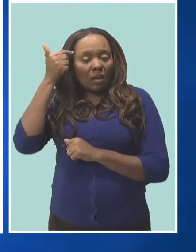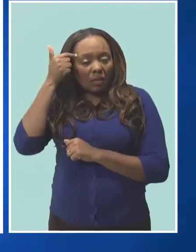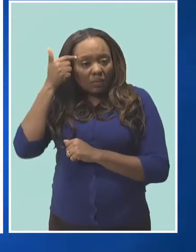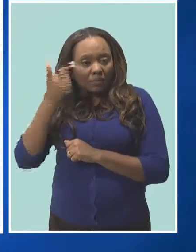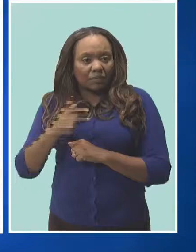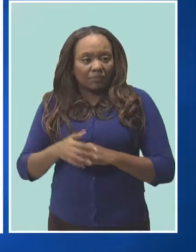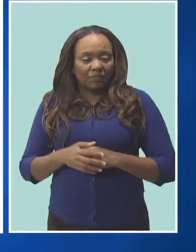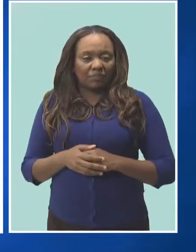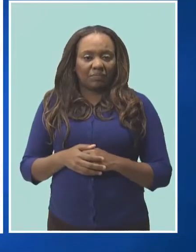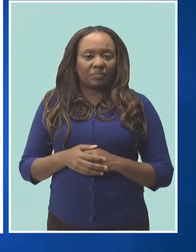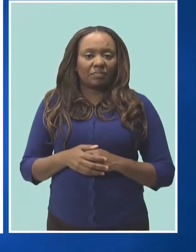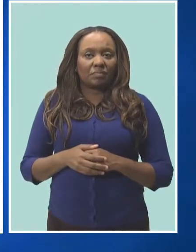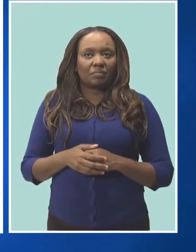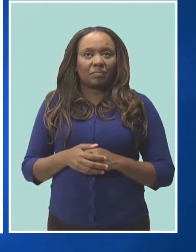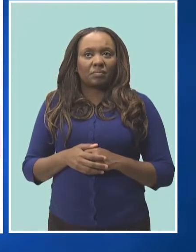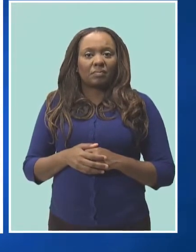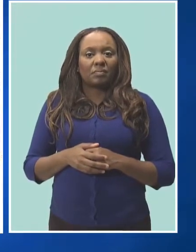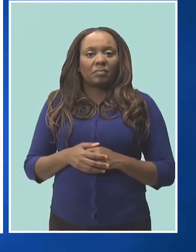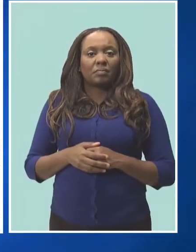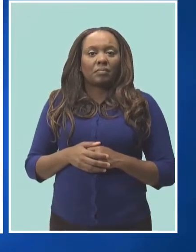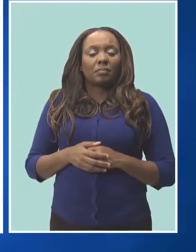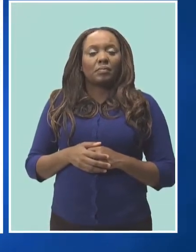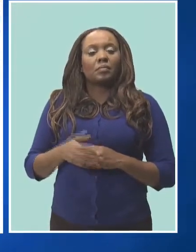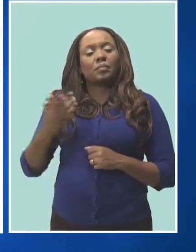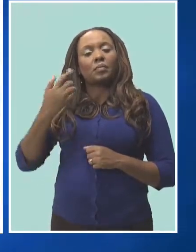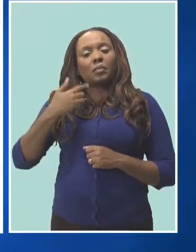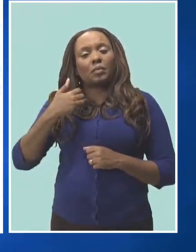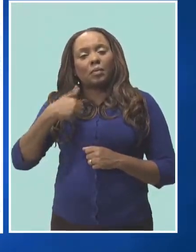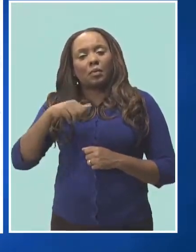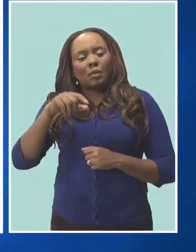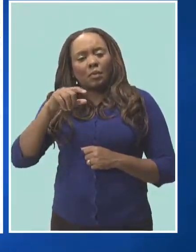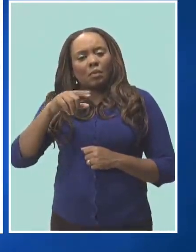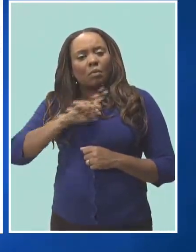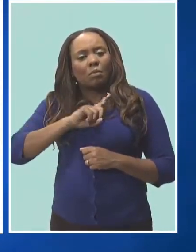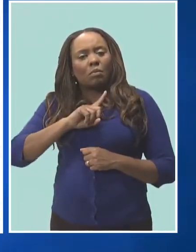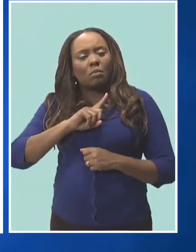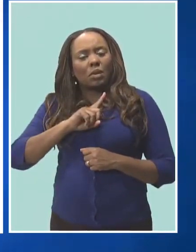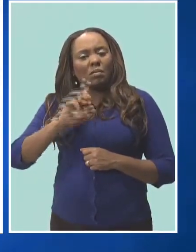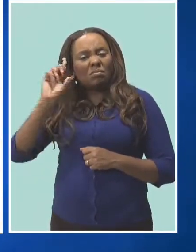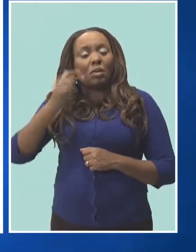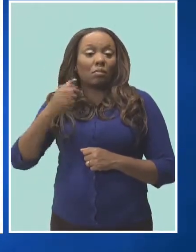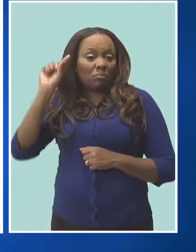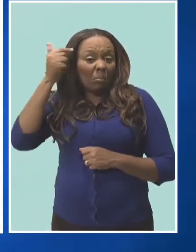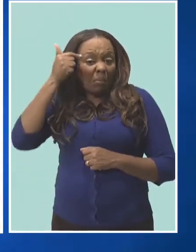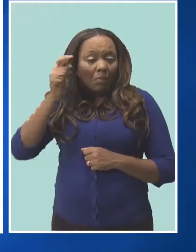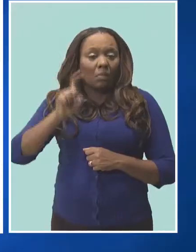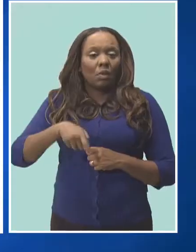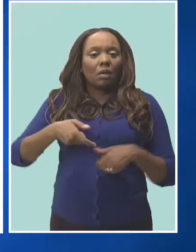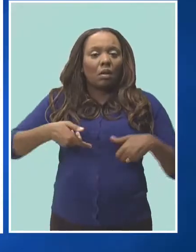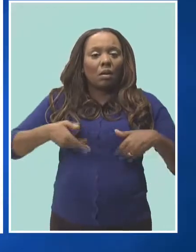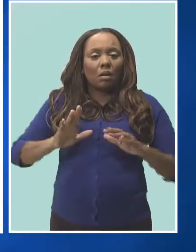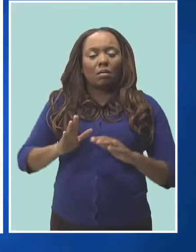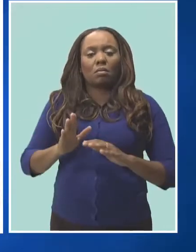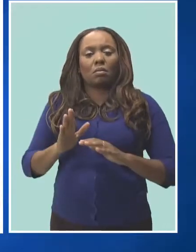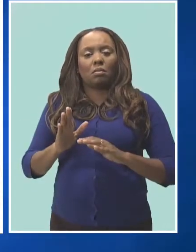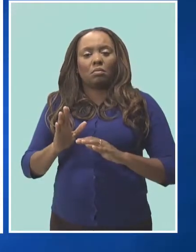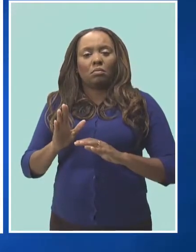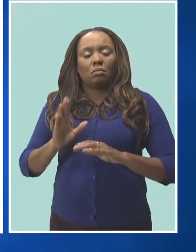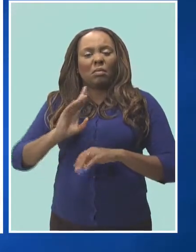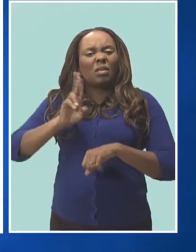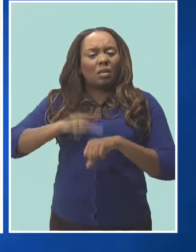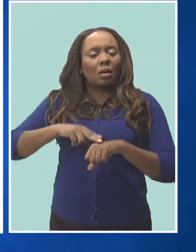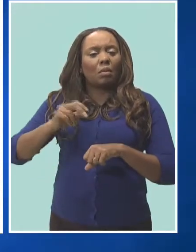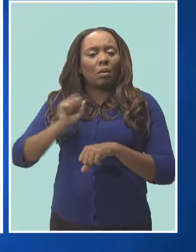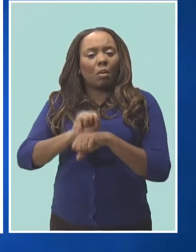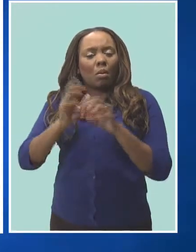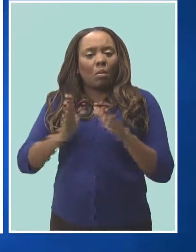democratize the state corporation and allow working class people to invest in these institutions rather than just